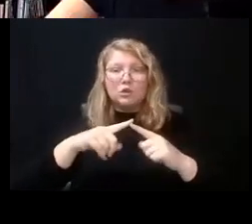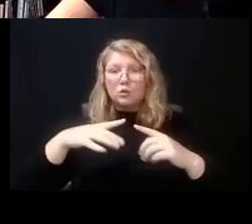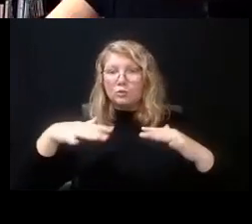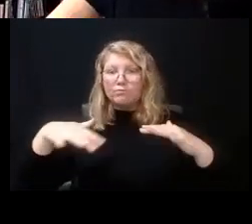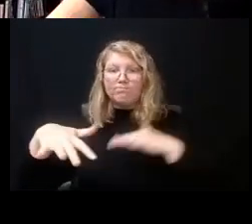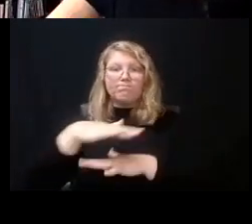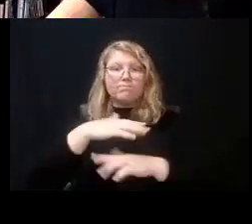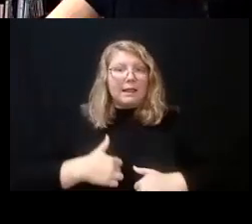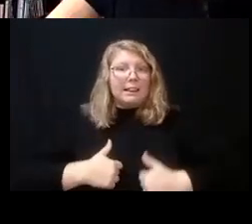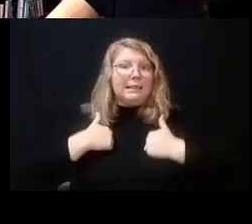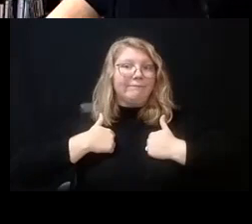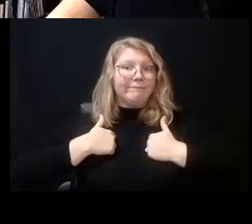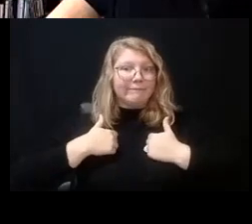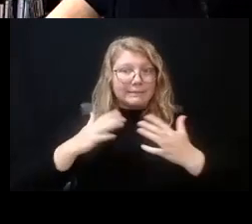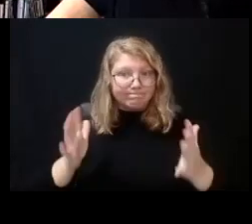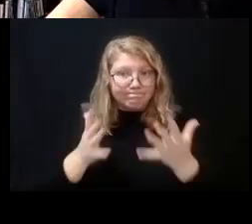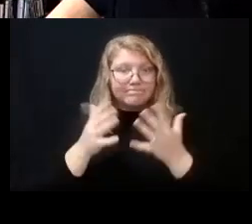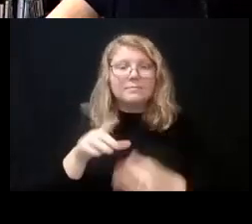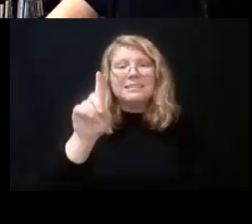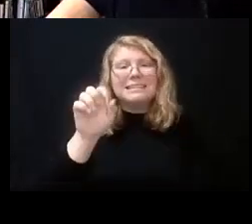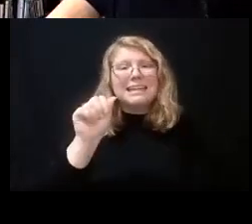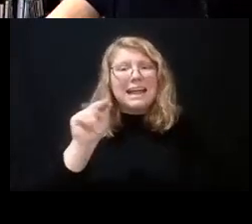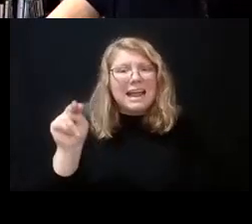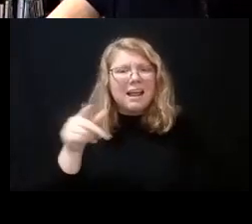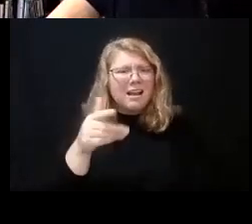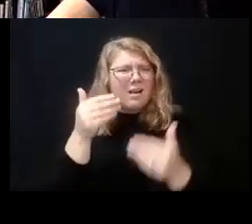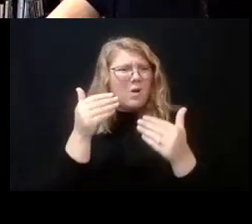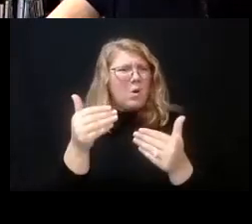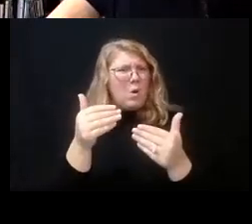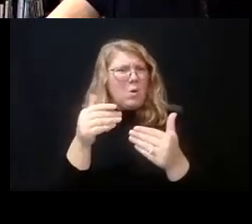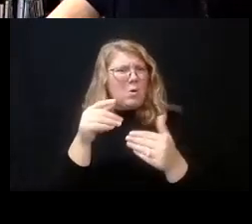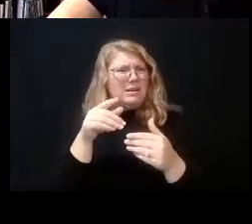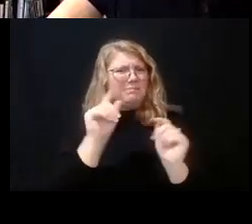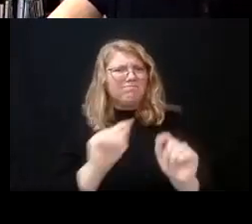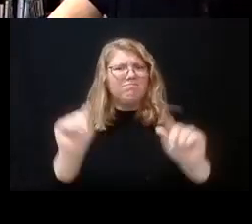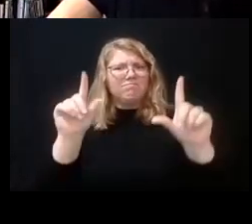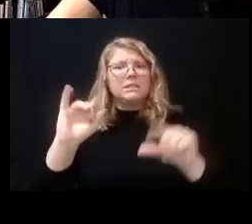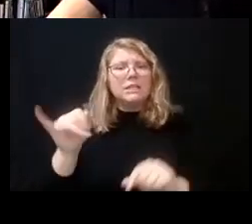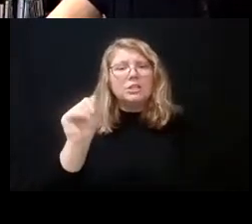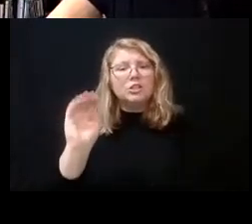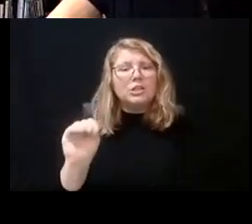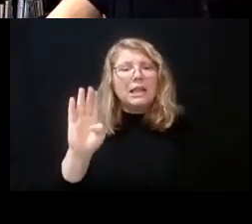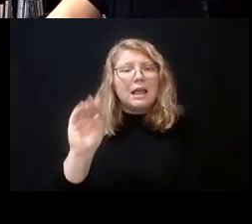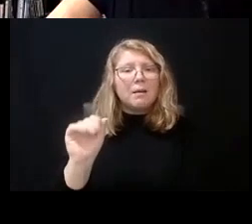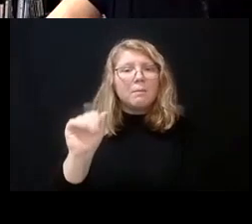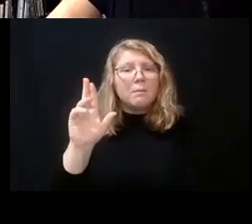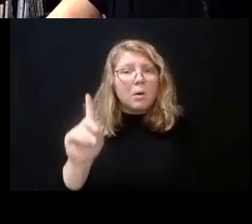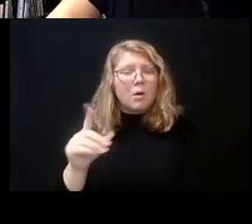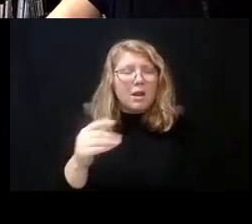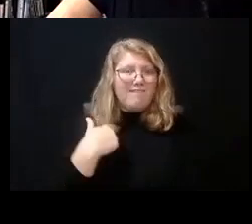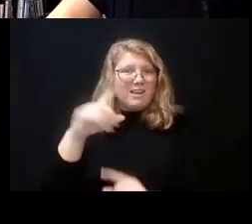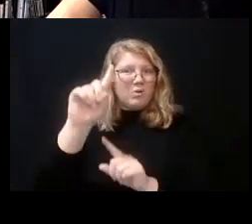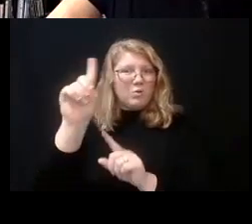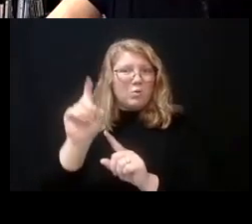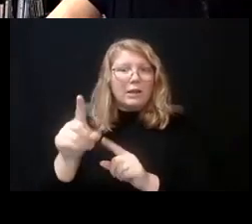here. And Diane, if you could go ahead and get us to the Jamboard, we've got a question there for everybody.